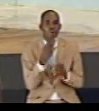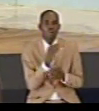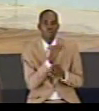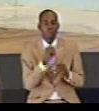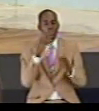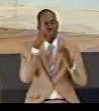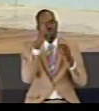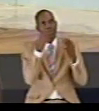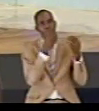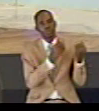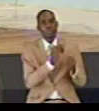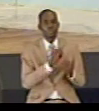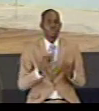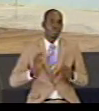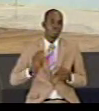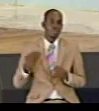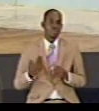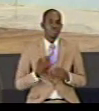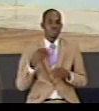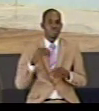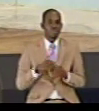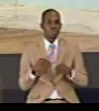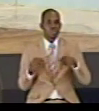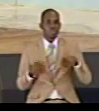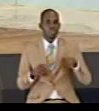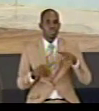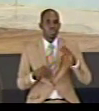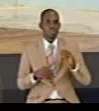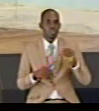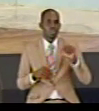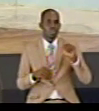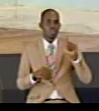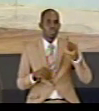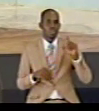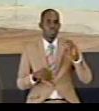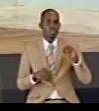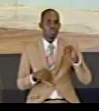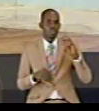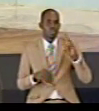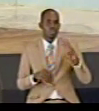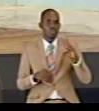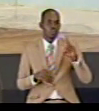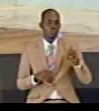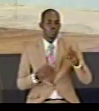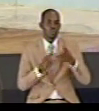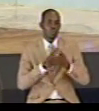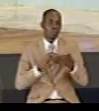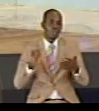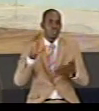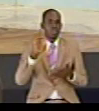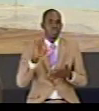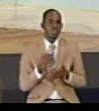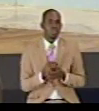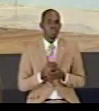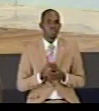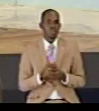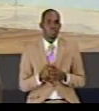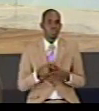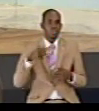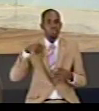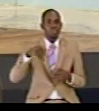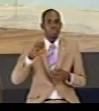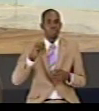trusting soul. Psalm 62. We're looking at verse 8. Psalm